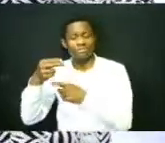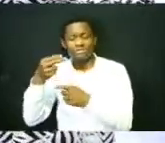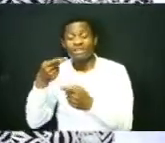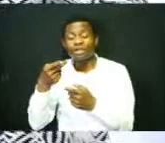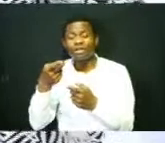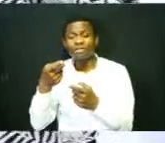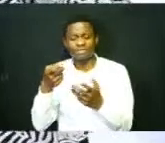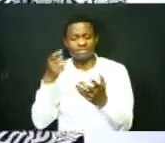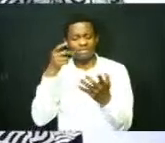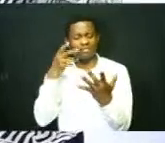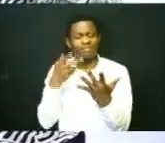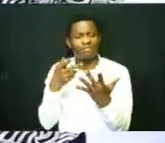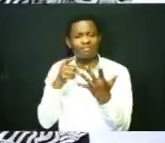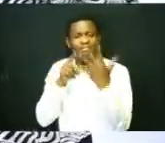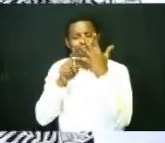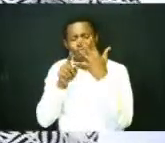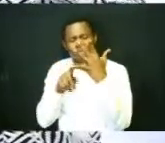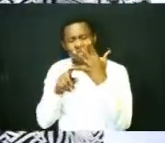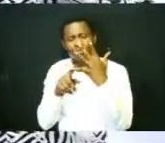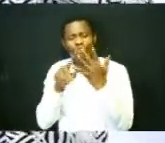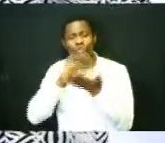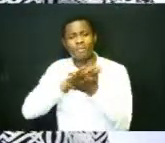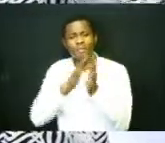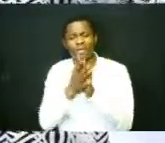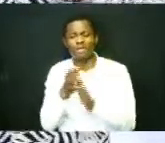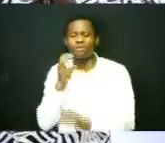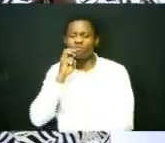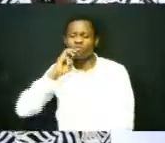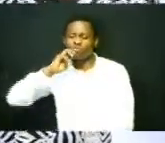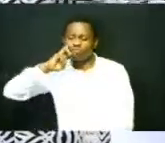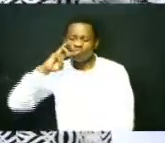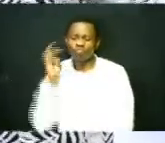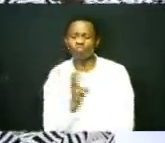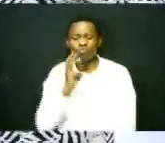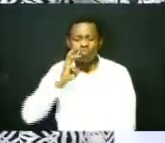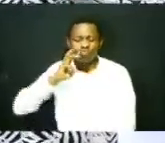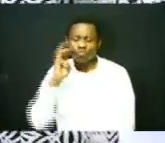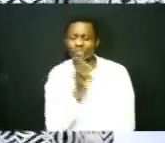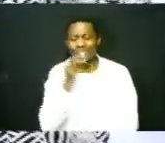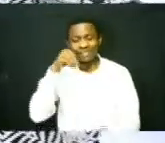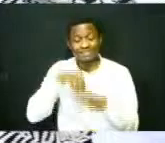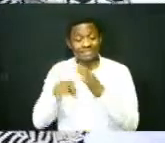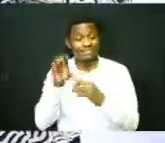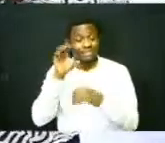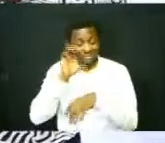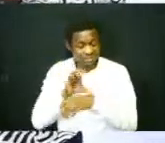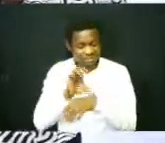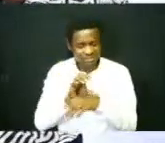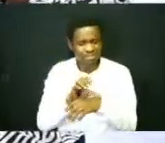the church and among members. Judges chapter 1 verse 5 to 7